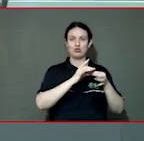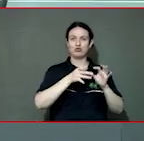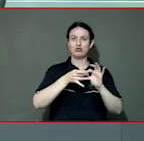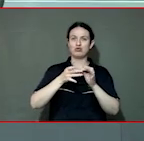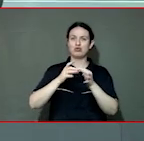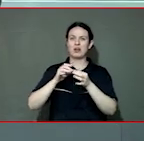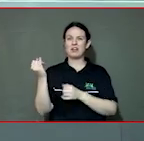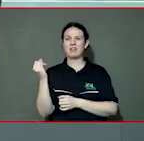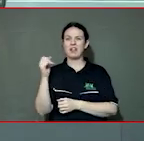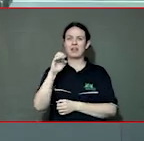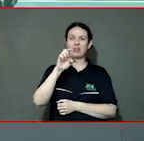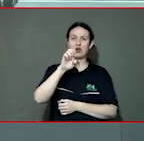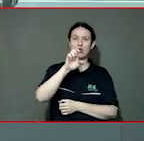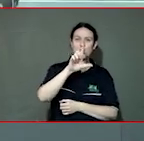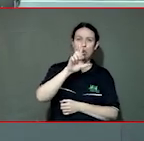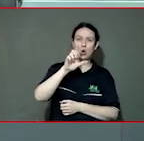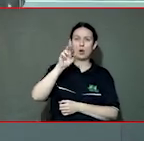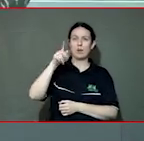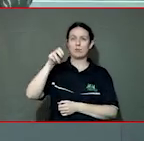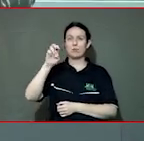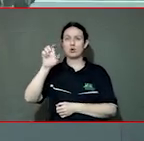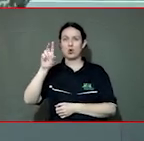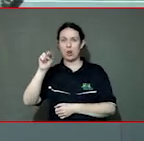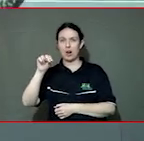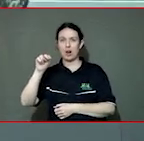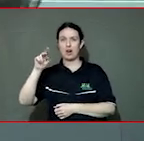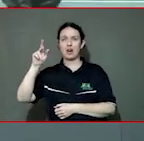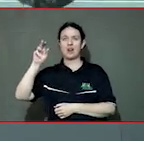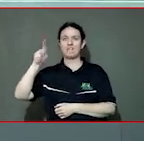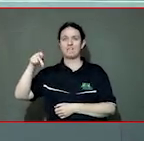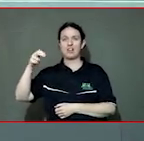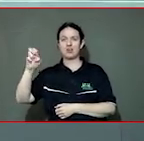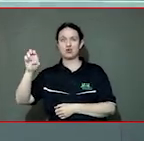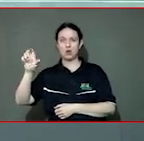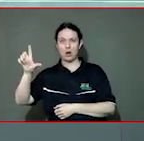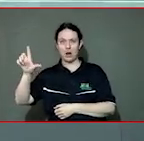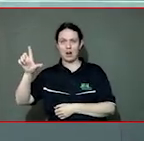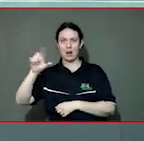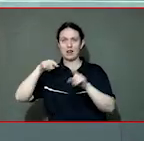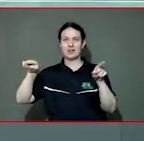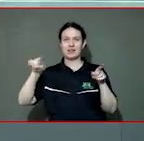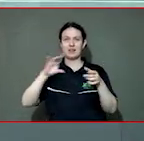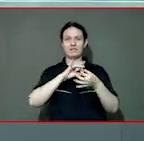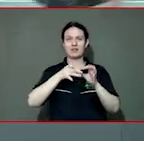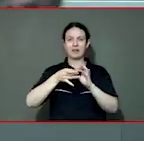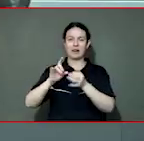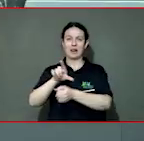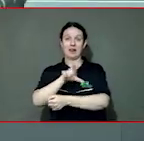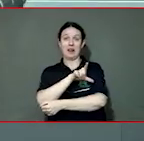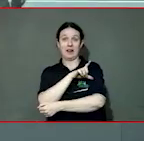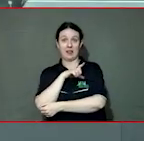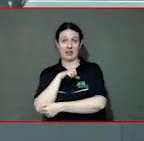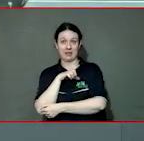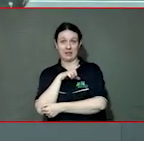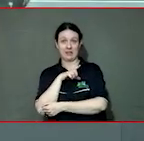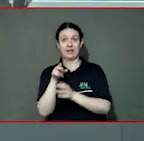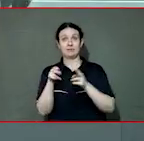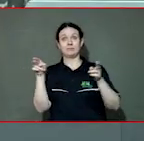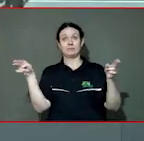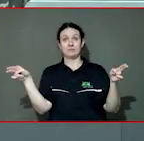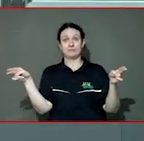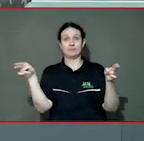ethanol, propanol, butanol, pentanol. The length of the chain just increased. That is chain